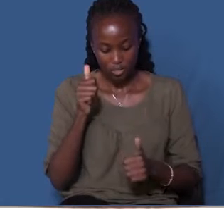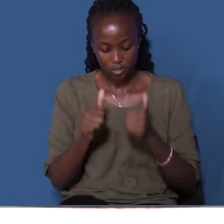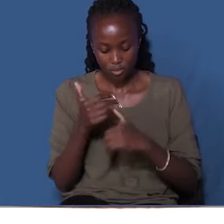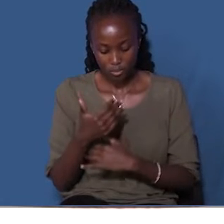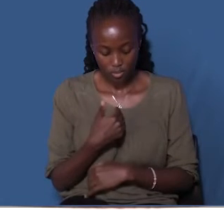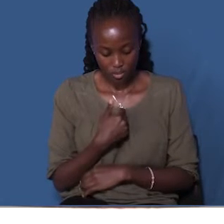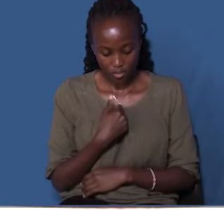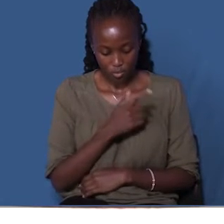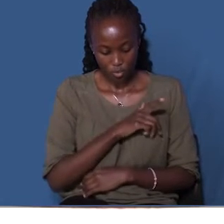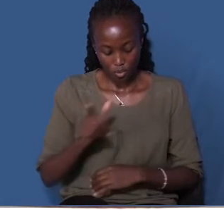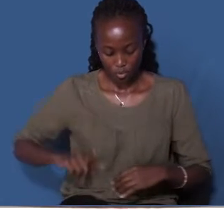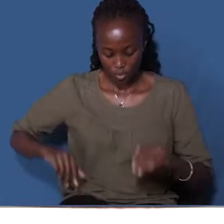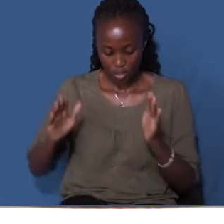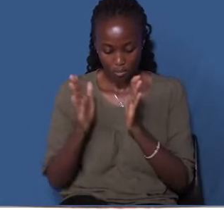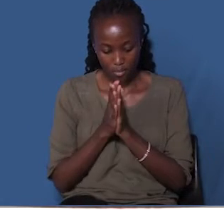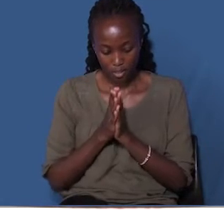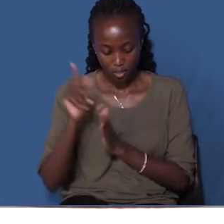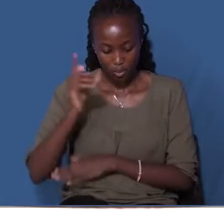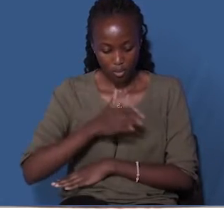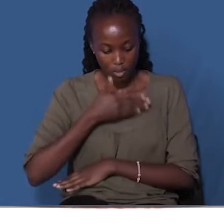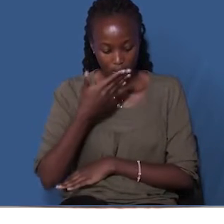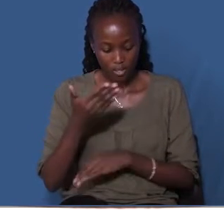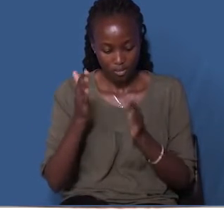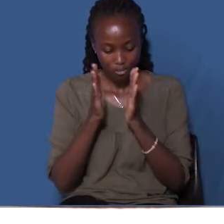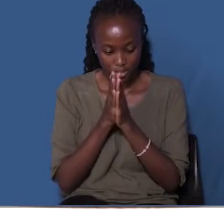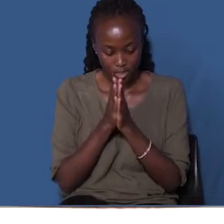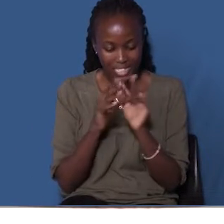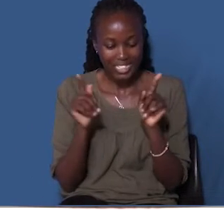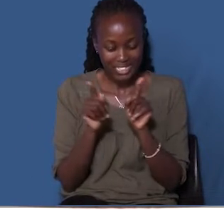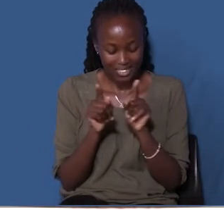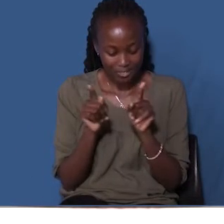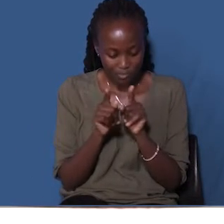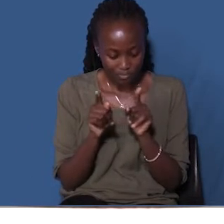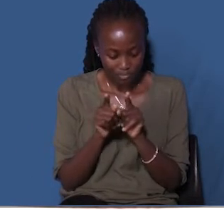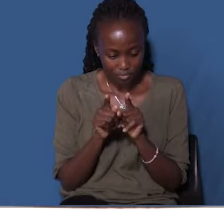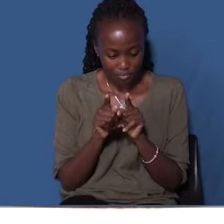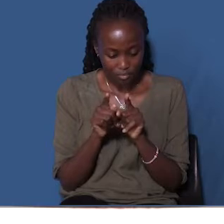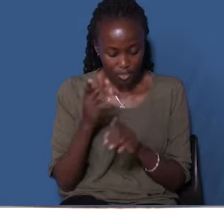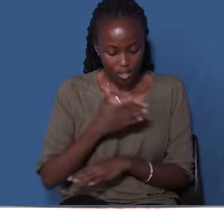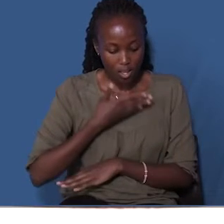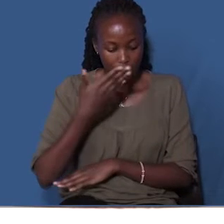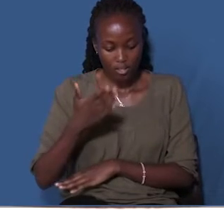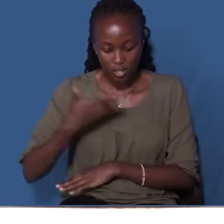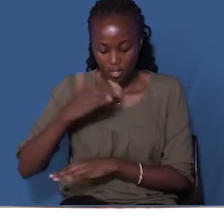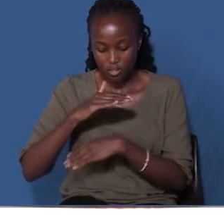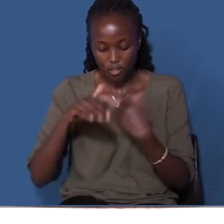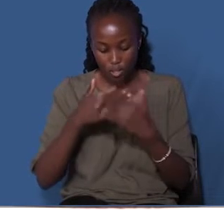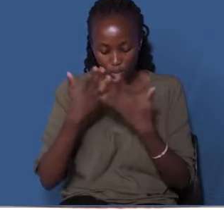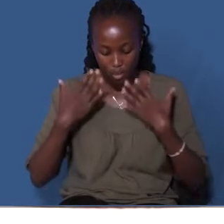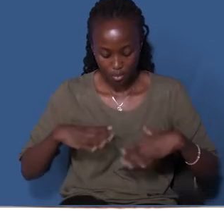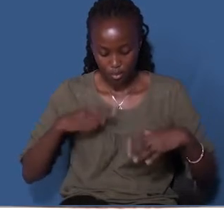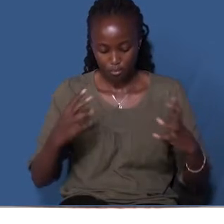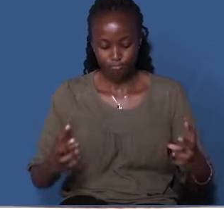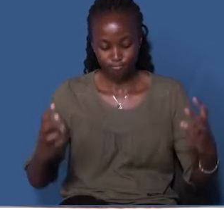watching. Be with us, and Almighty God, may you answer these prayers, and may you, O Lord, answer each and every person who has watched